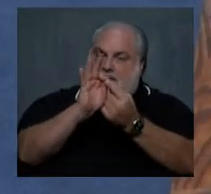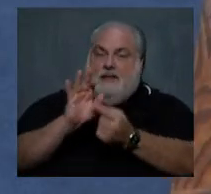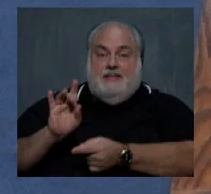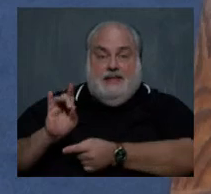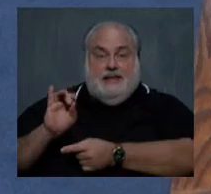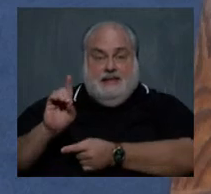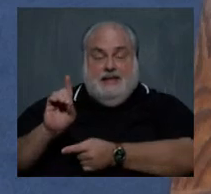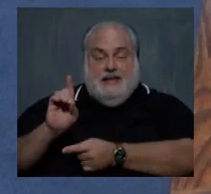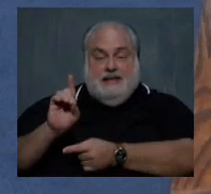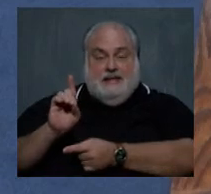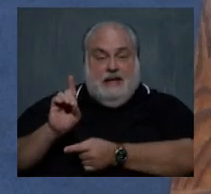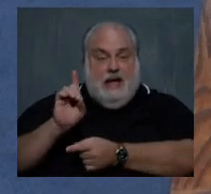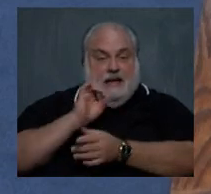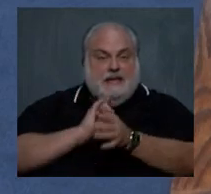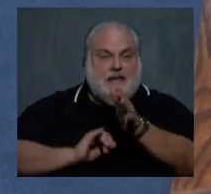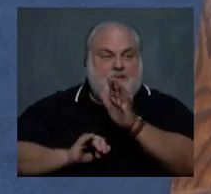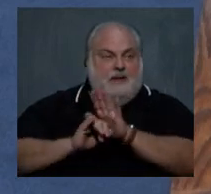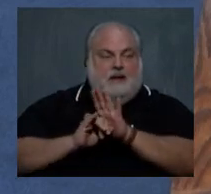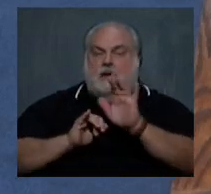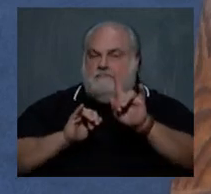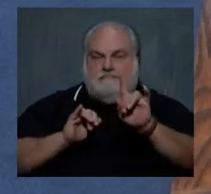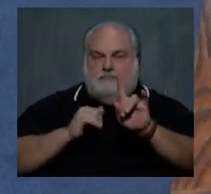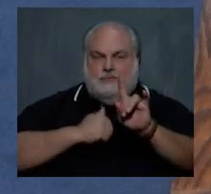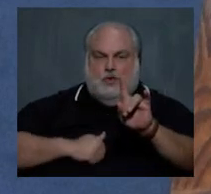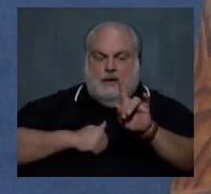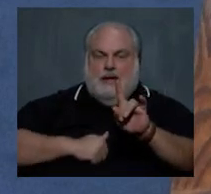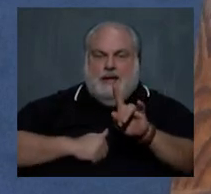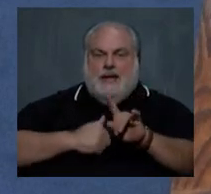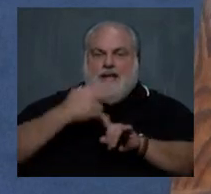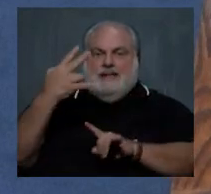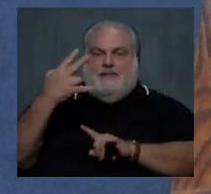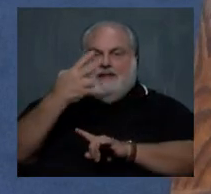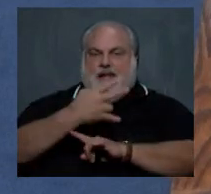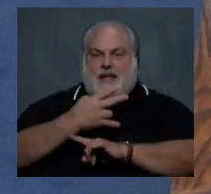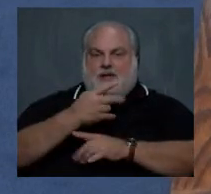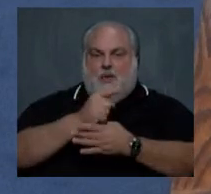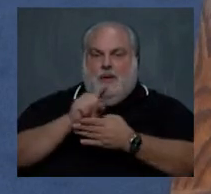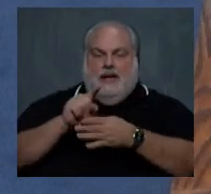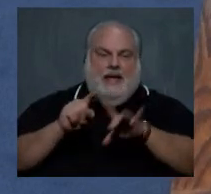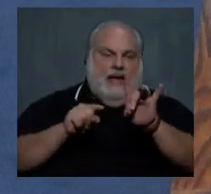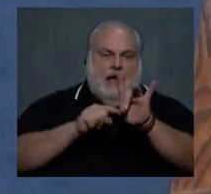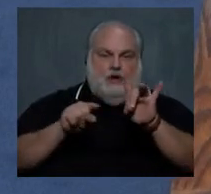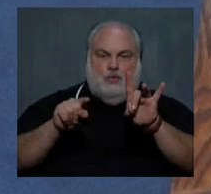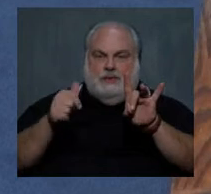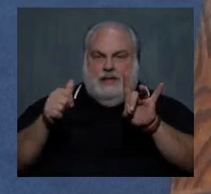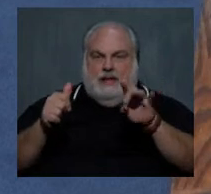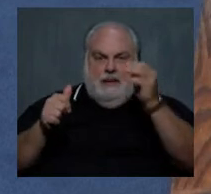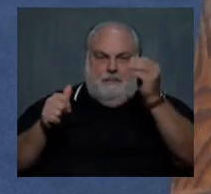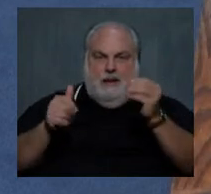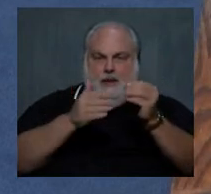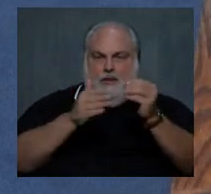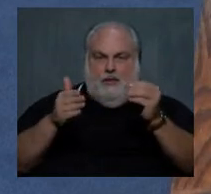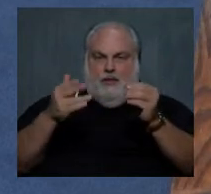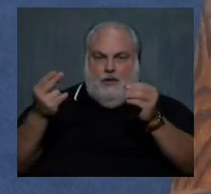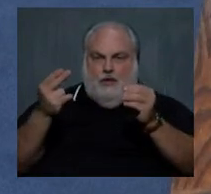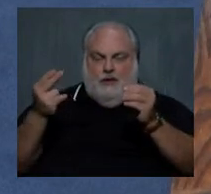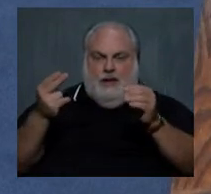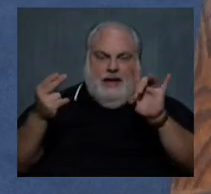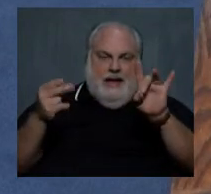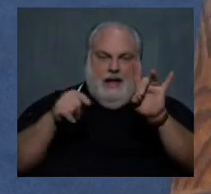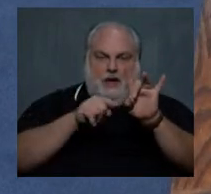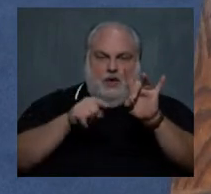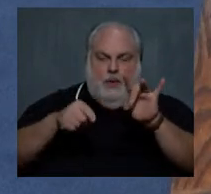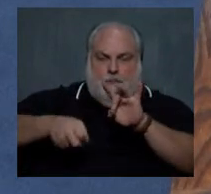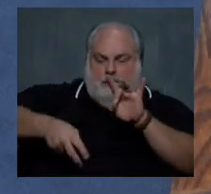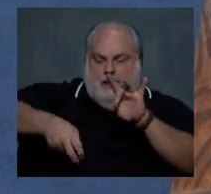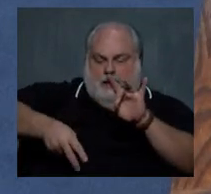other types. Well, I'm sorry, here it is. It's 7 days per week, 8 a.m. to 10 p.m. Monday through Thursday, and 8 a.m.